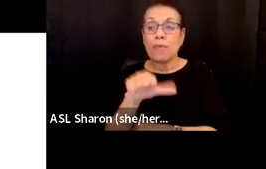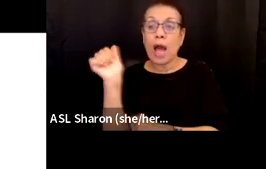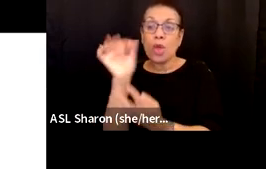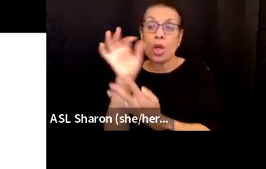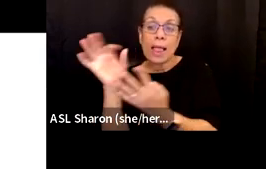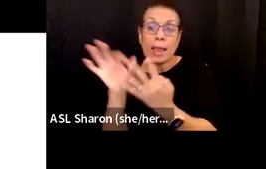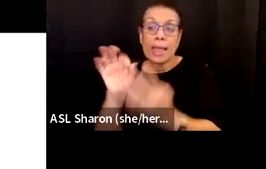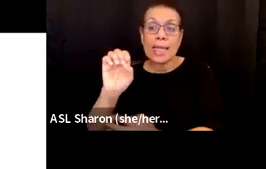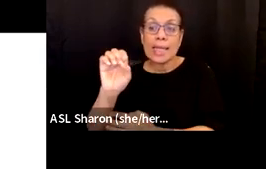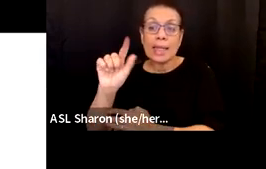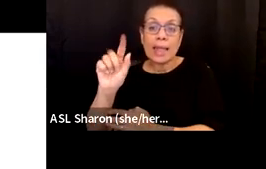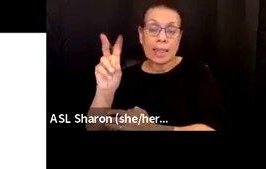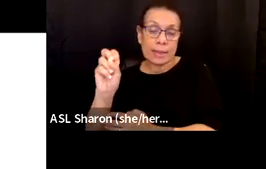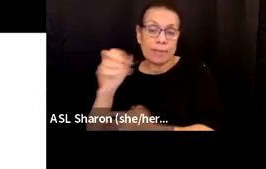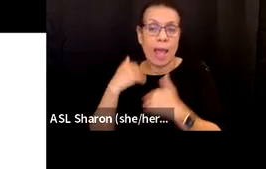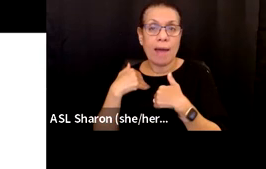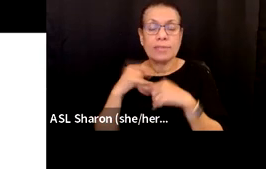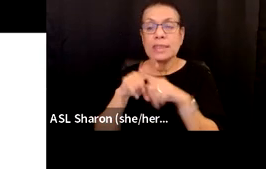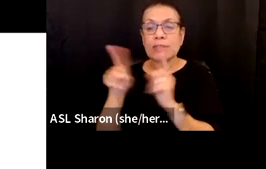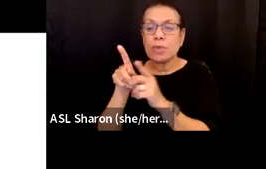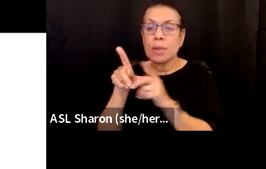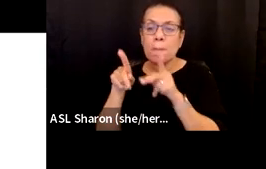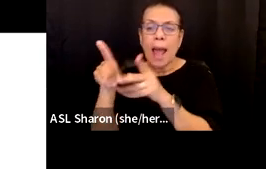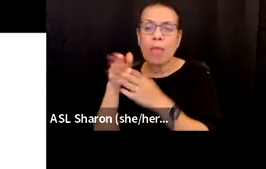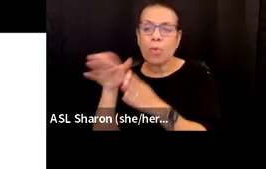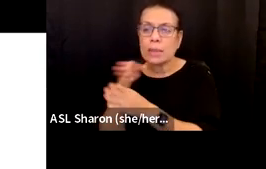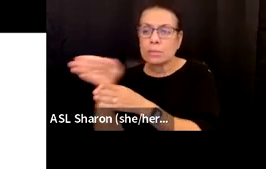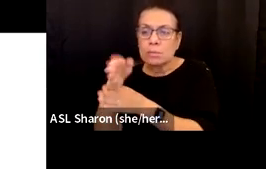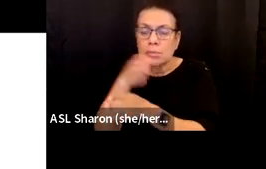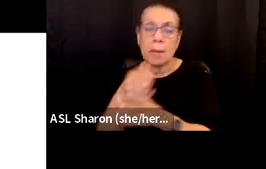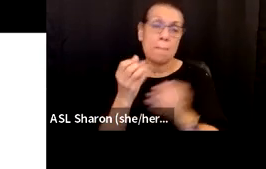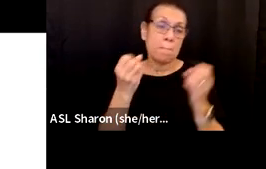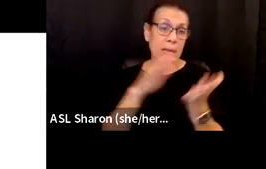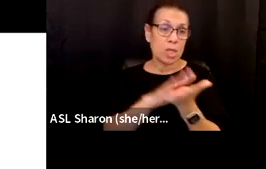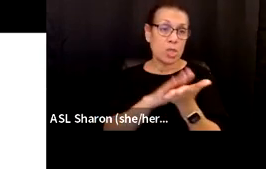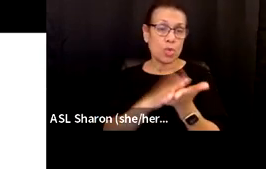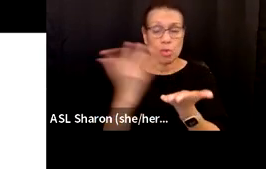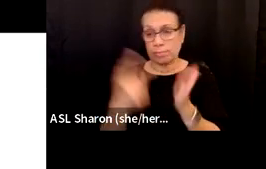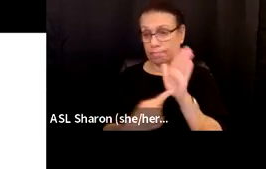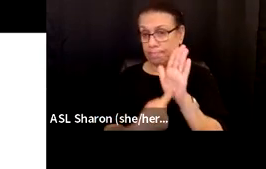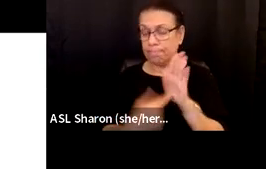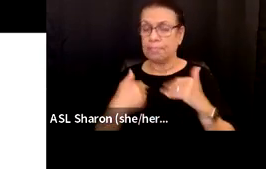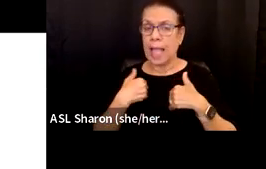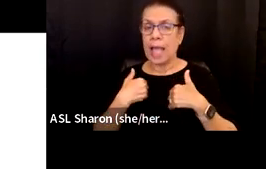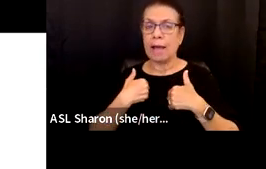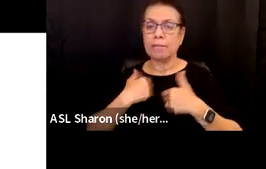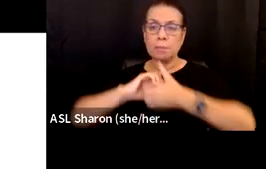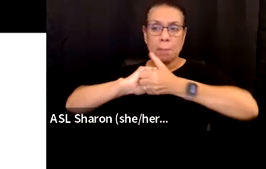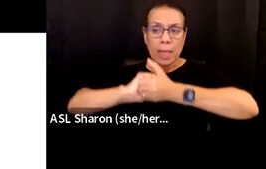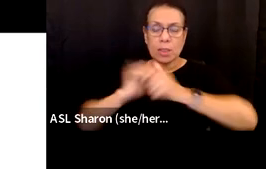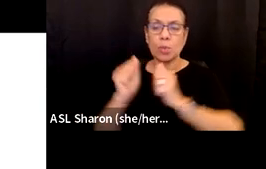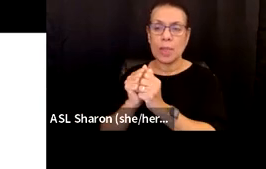pursue access to different pathways many of our schools for example have a partnership with harvard medical